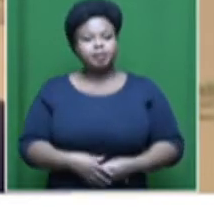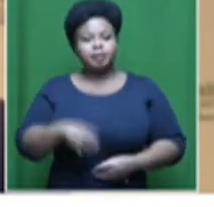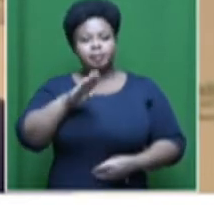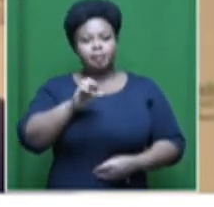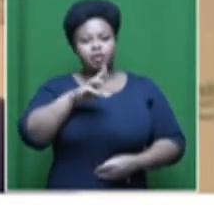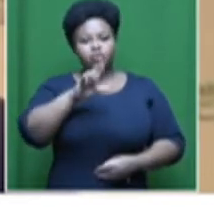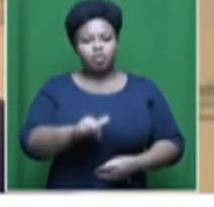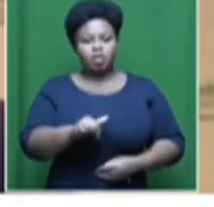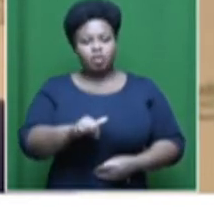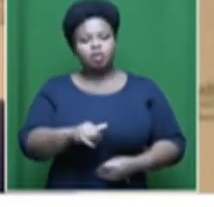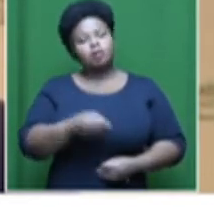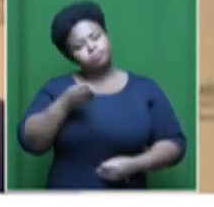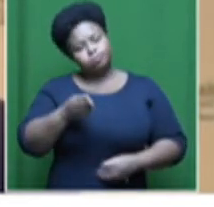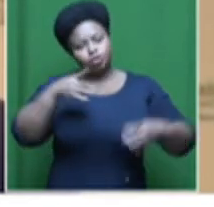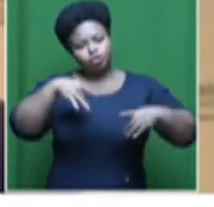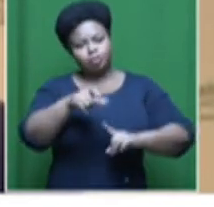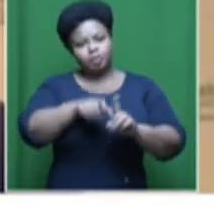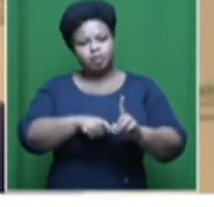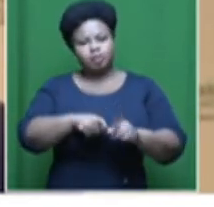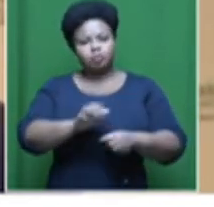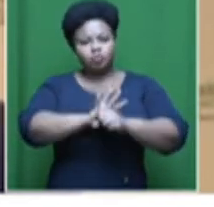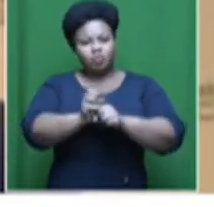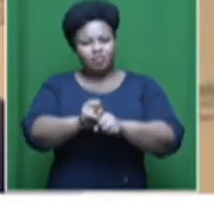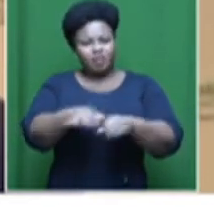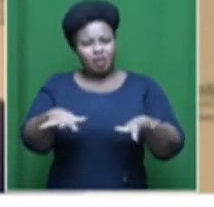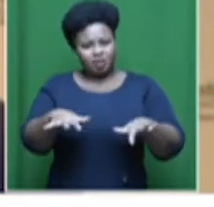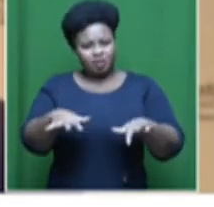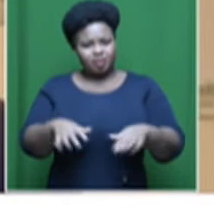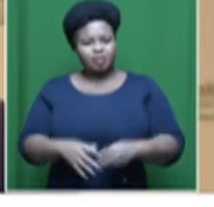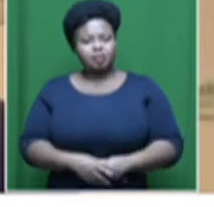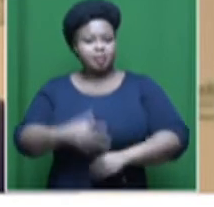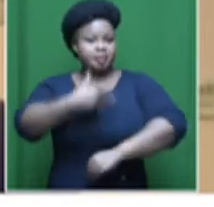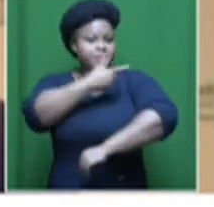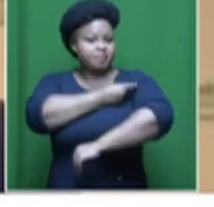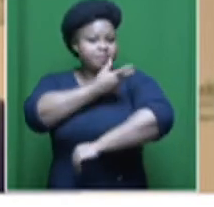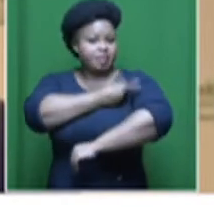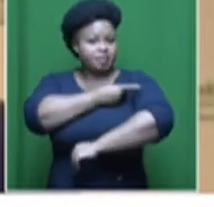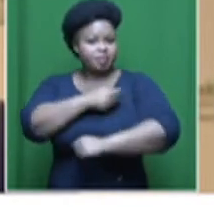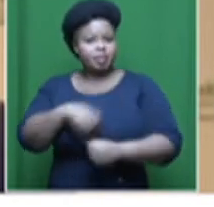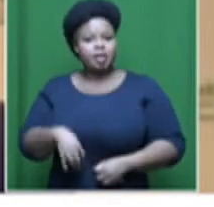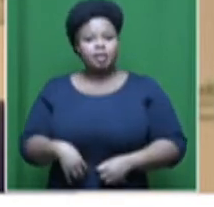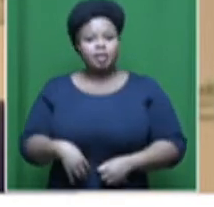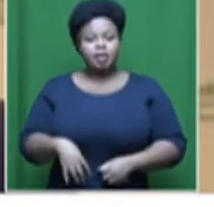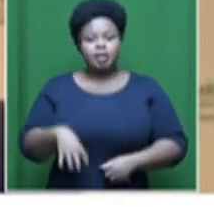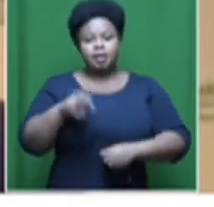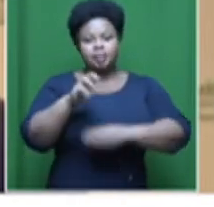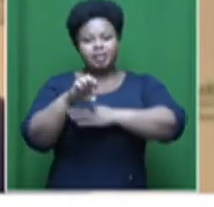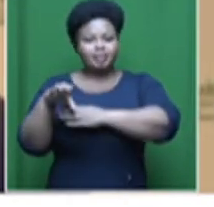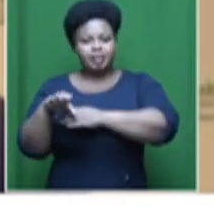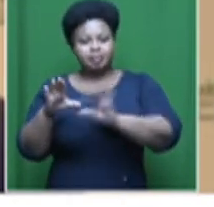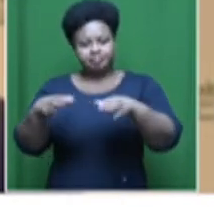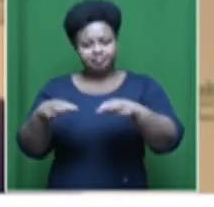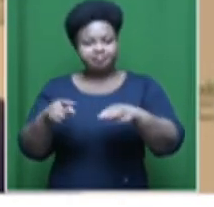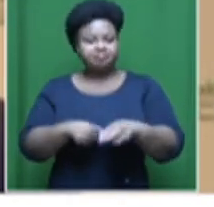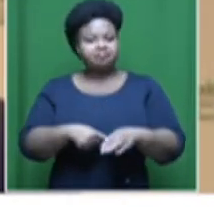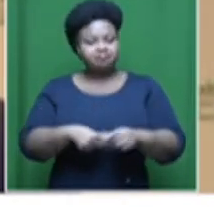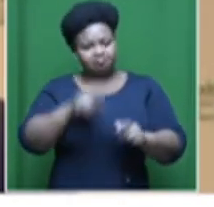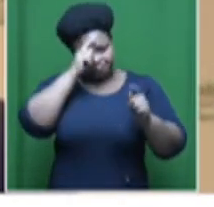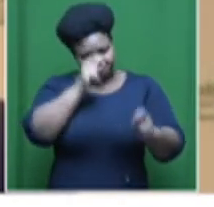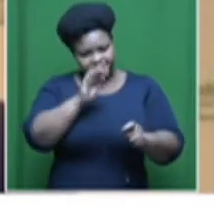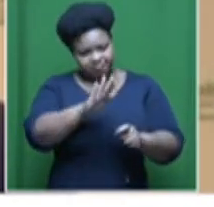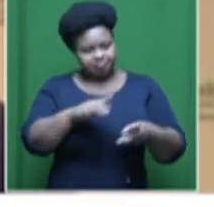Shub, who is the chairperson of the COVID-19 Vaccines Ministerial Advisory Committee, Professor